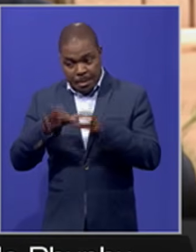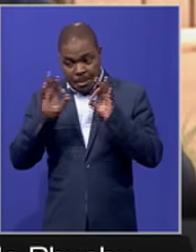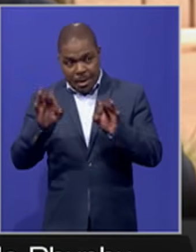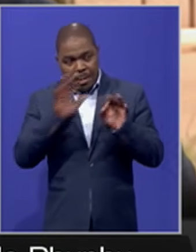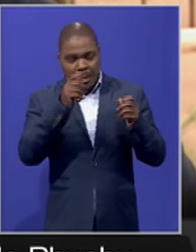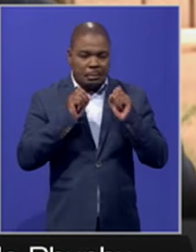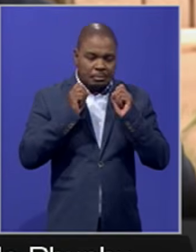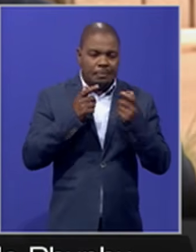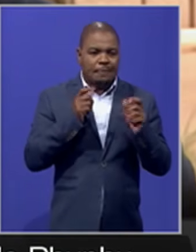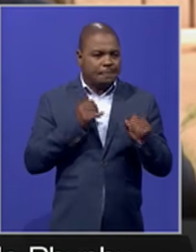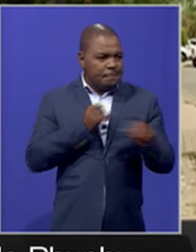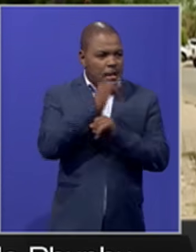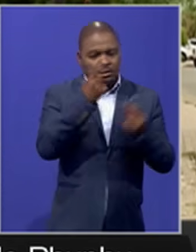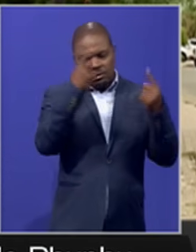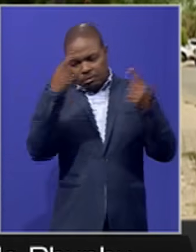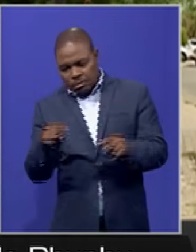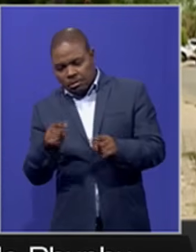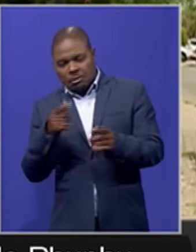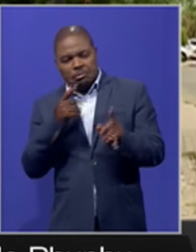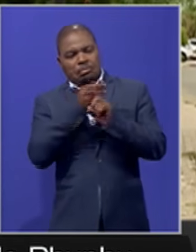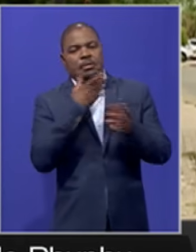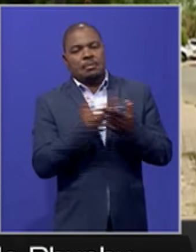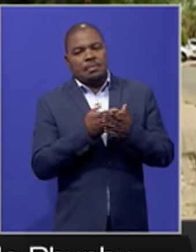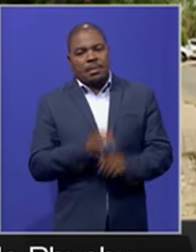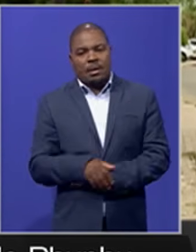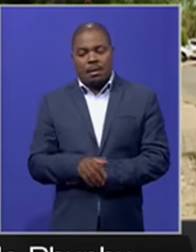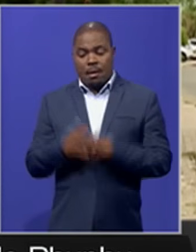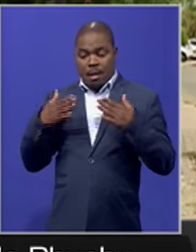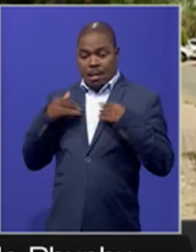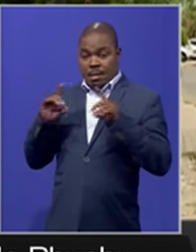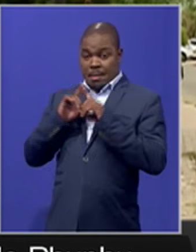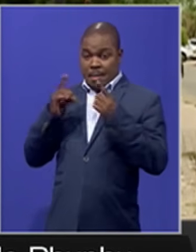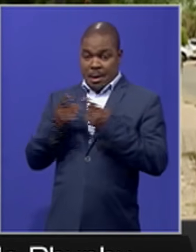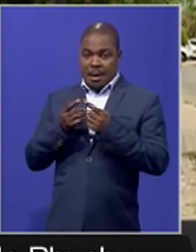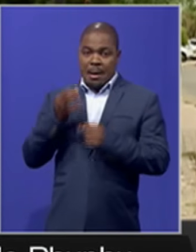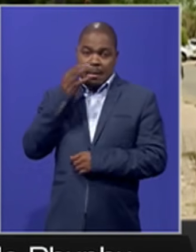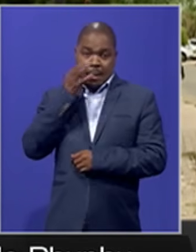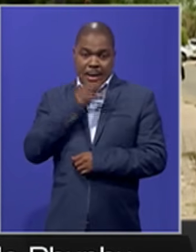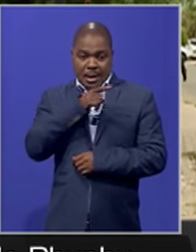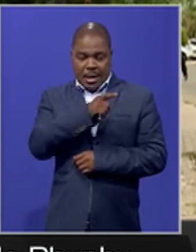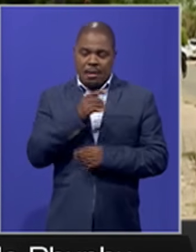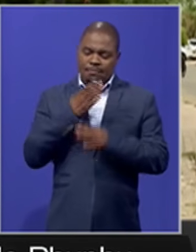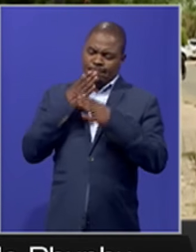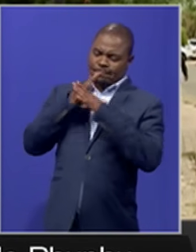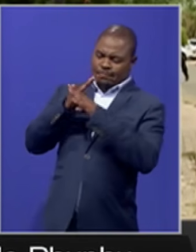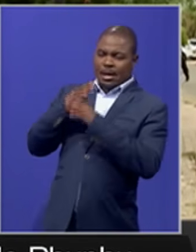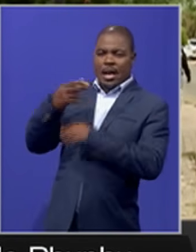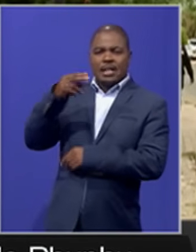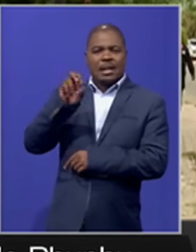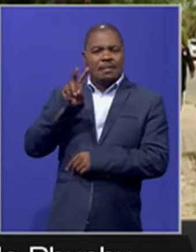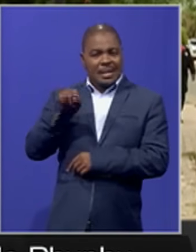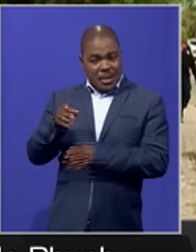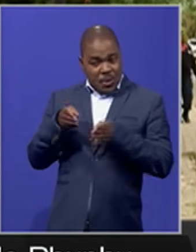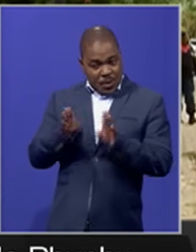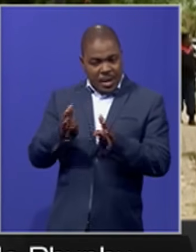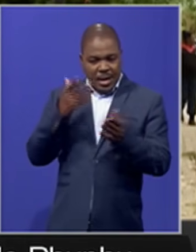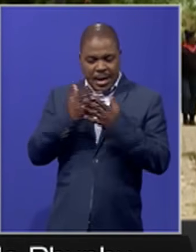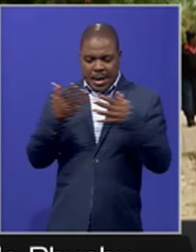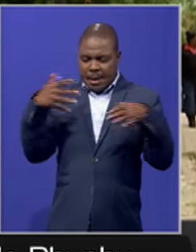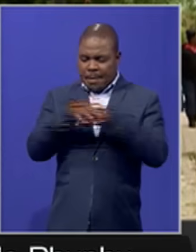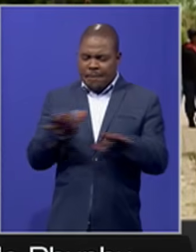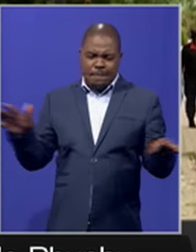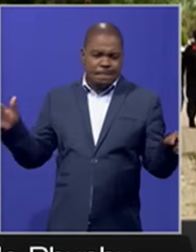lebelo le bontsi bo bo tlhokagalang. Go ya ka ba lefapha la boitekanelo mokgwa o montšha wa go thibela ga HIV o tla diragadiwa ka botlalo ka